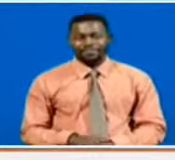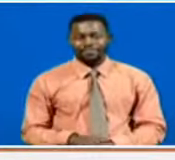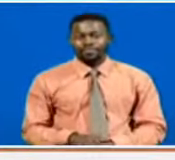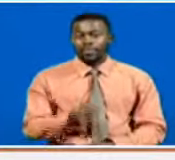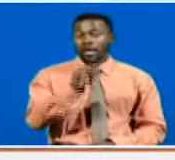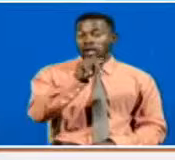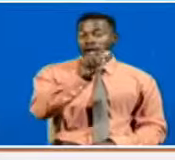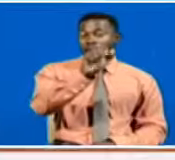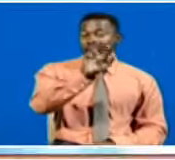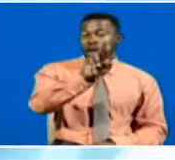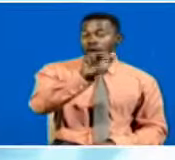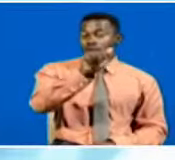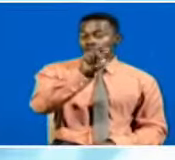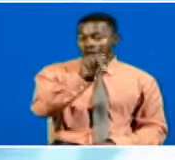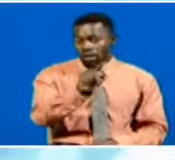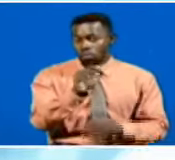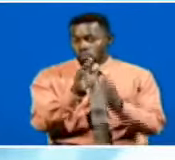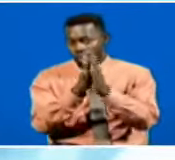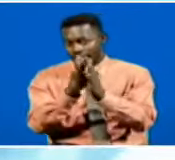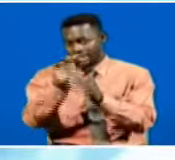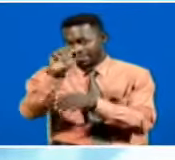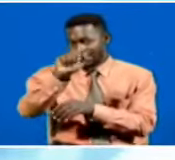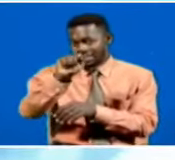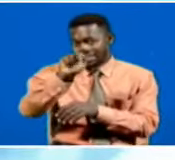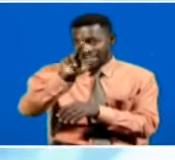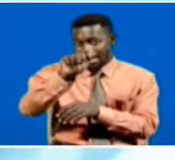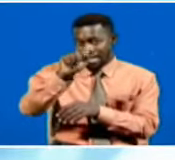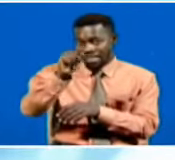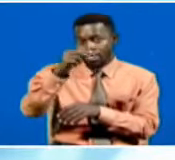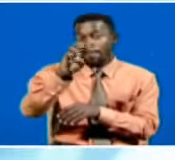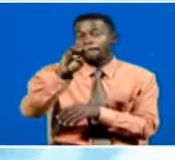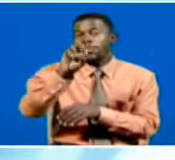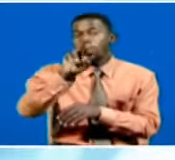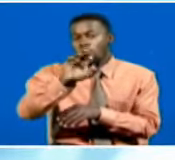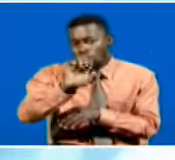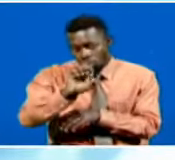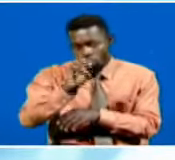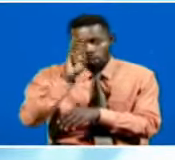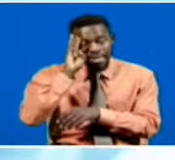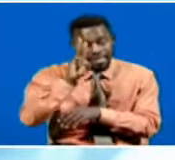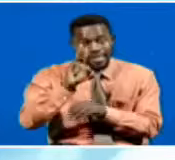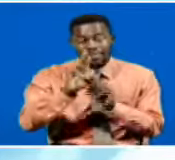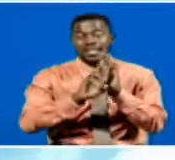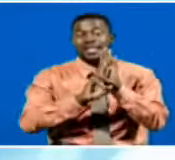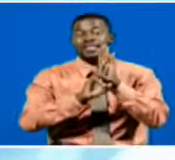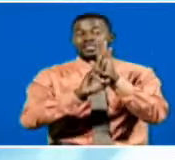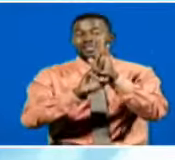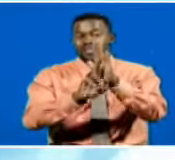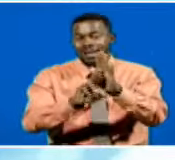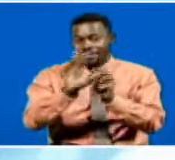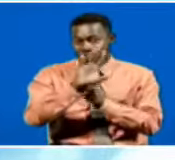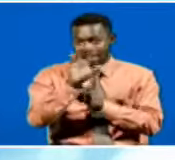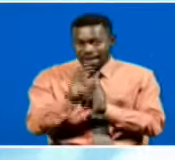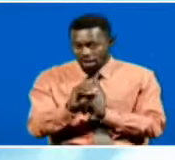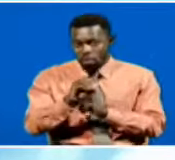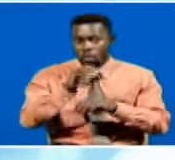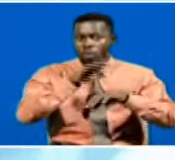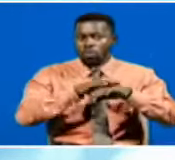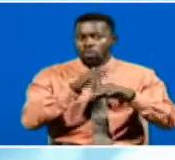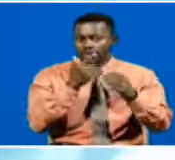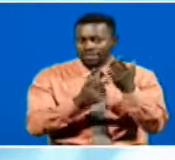Kabarak and Strathmore universities will represent Africa at the global John H. Jackson Moot Court competitions to be held in